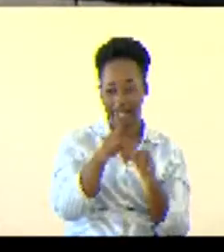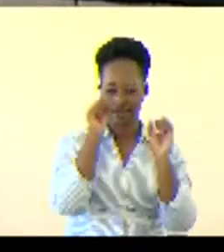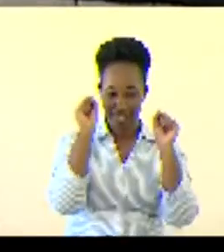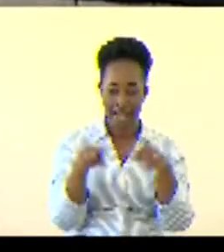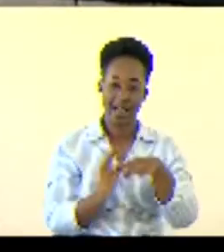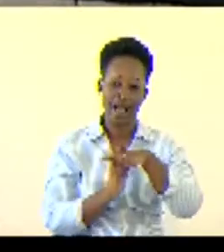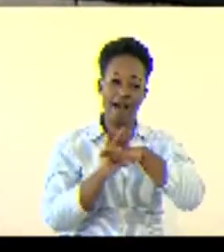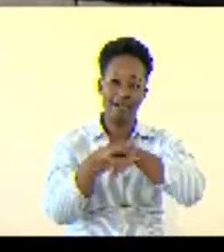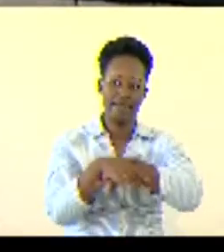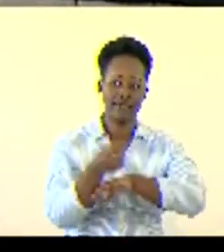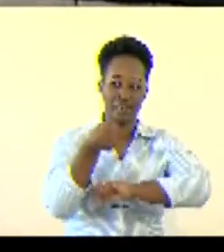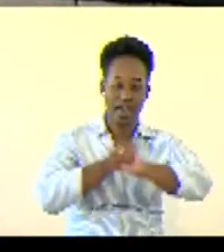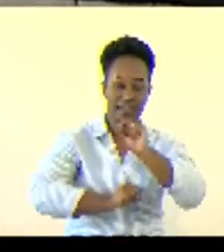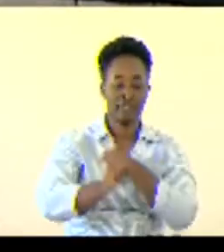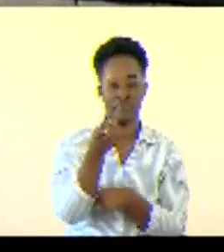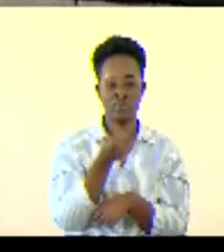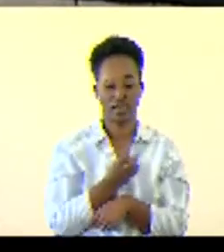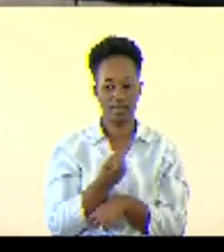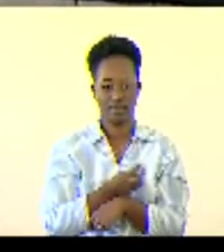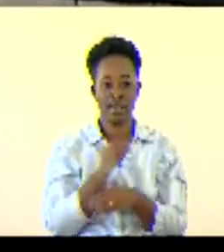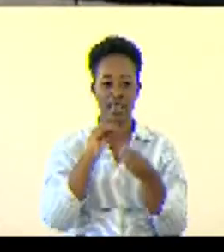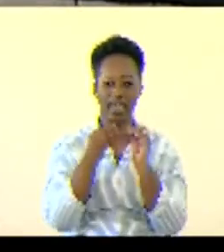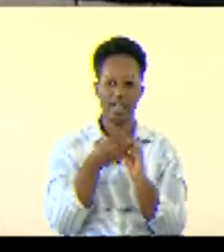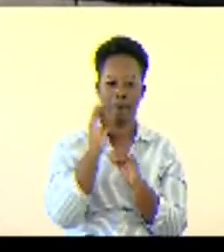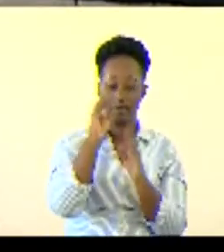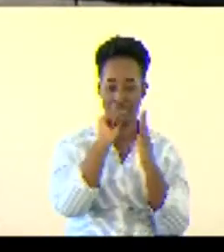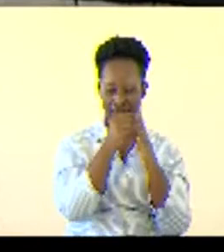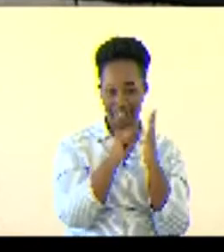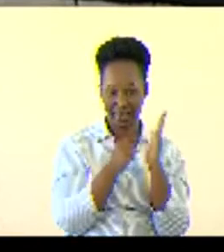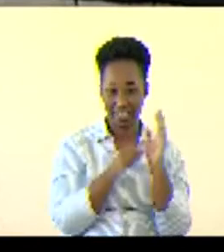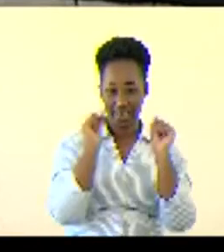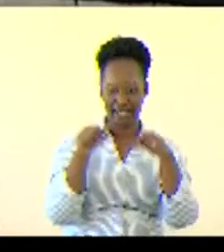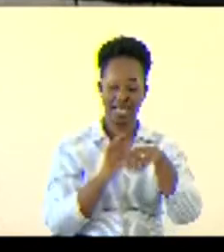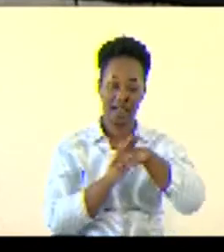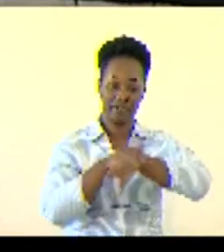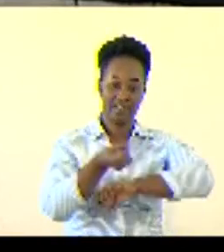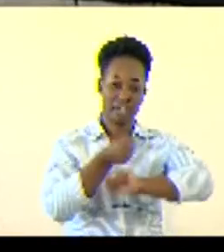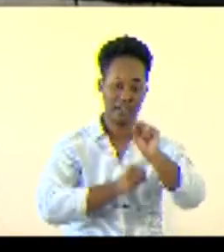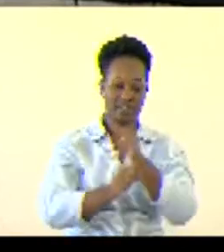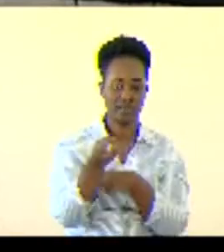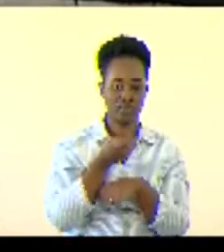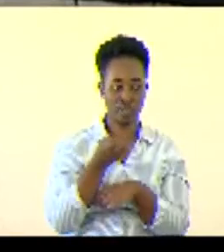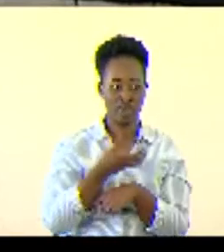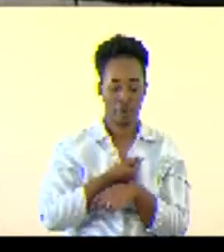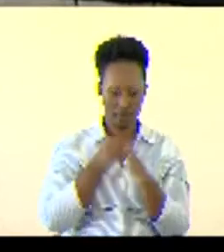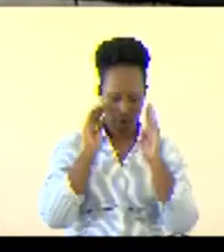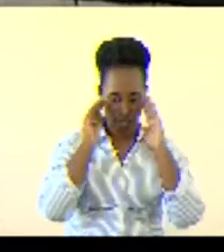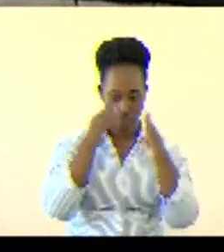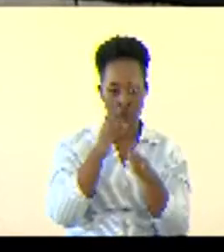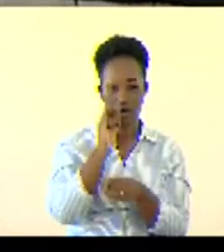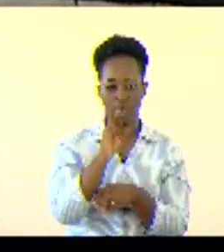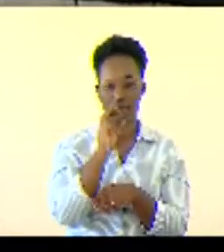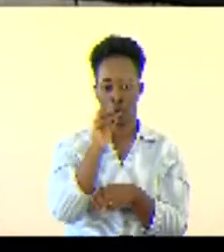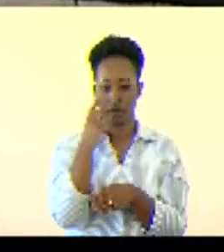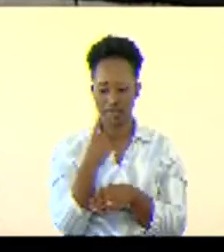affect the active transport. A number of factors that can affect active transport: we have concentration of oxygen,